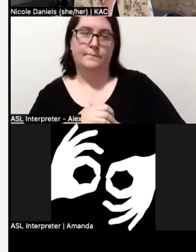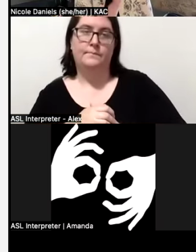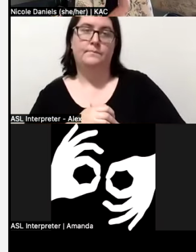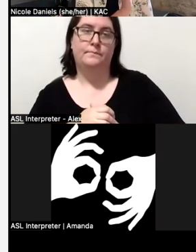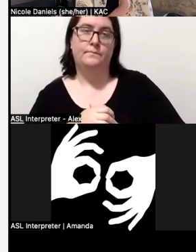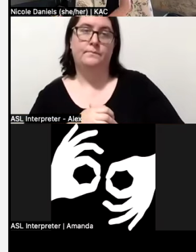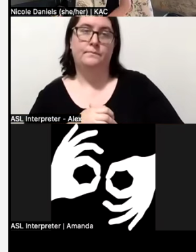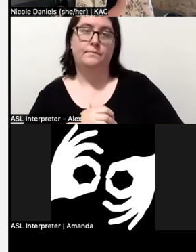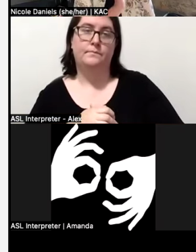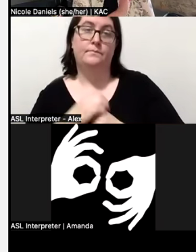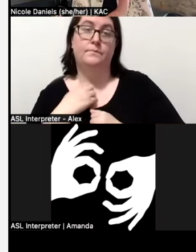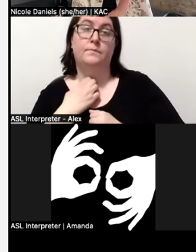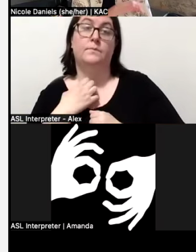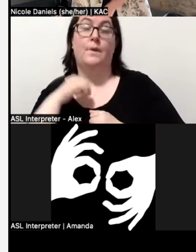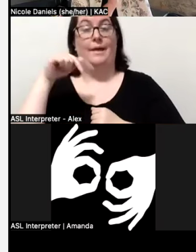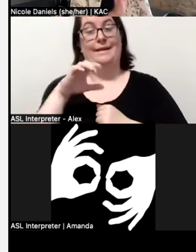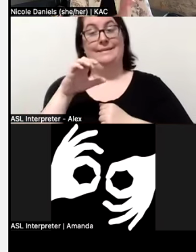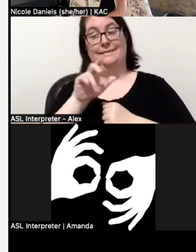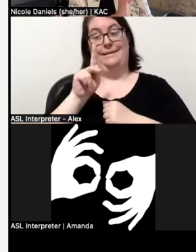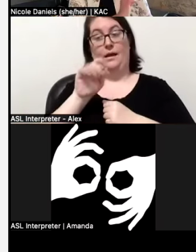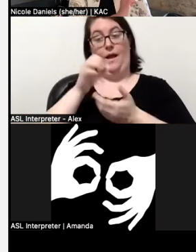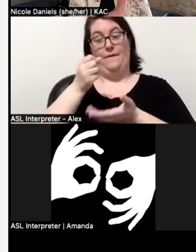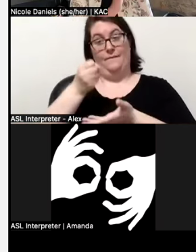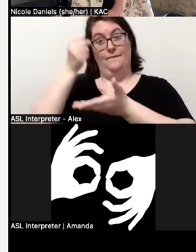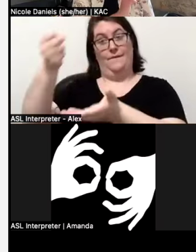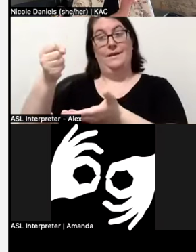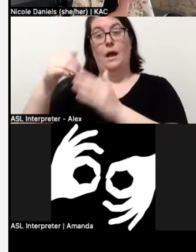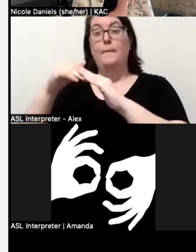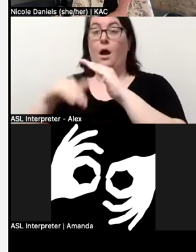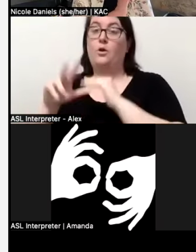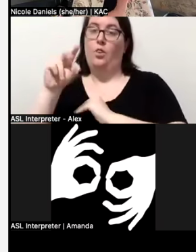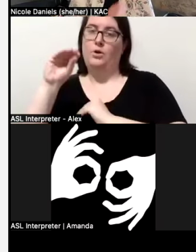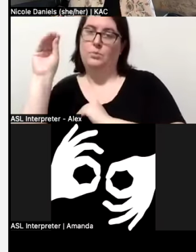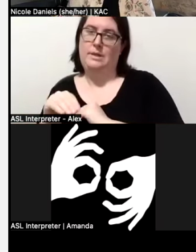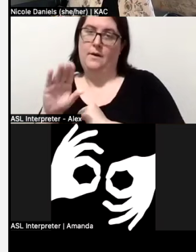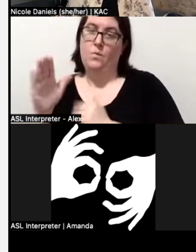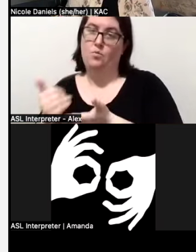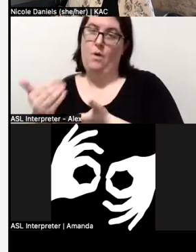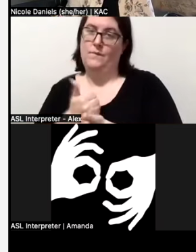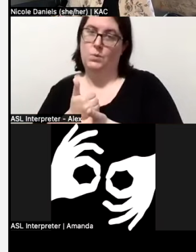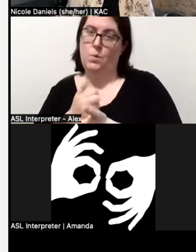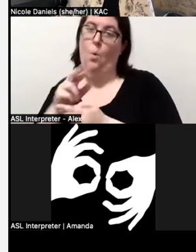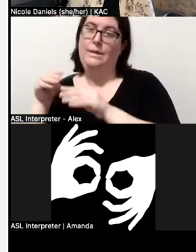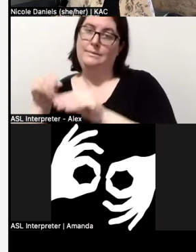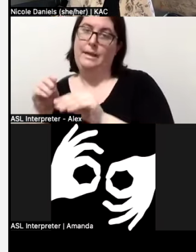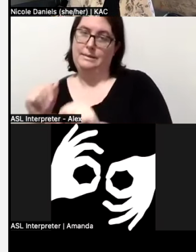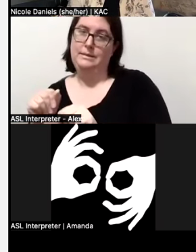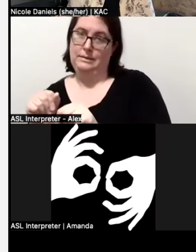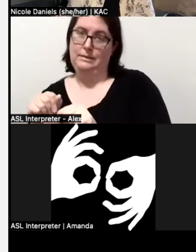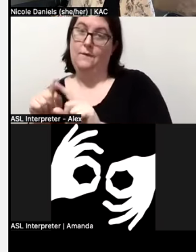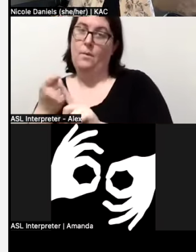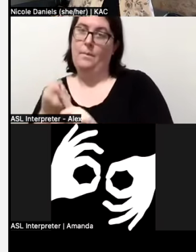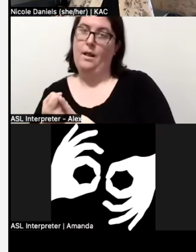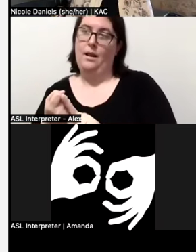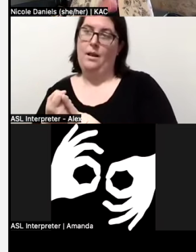New this year, your CKAF funding request can't exceed 30% of your revenue or expense totals reported from your last